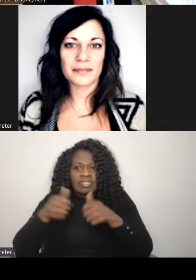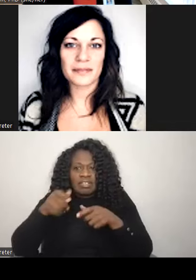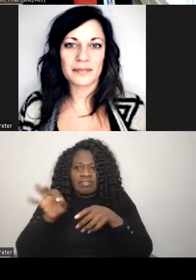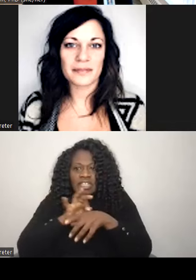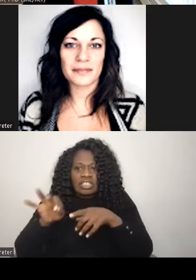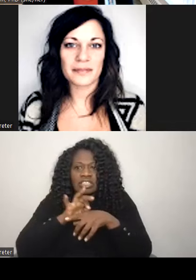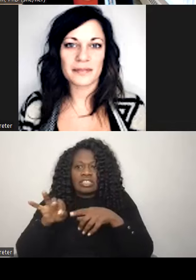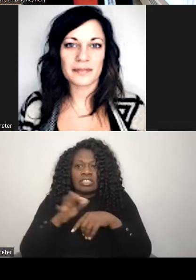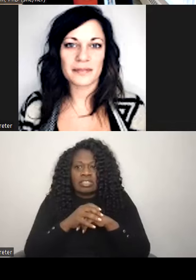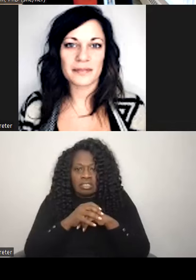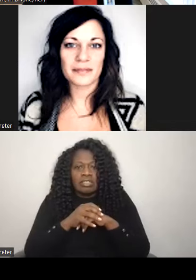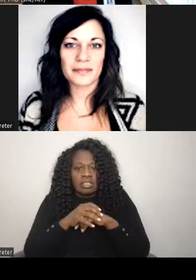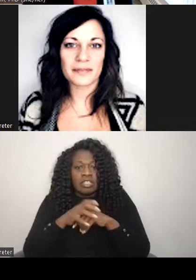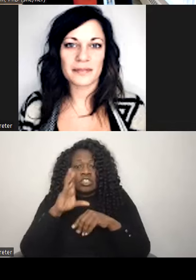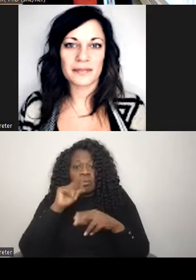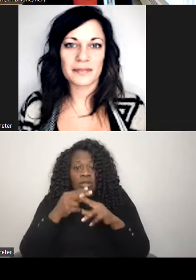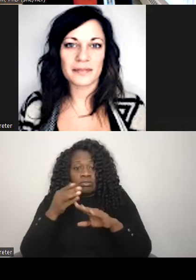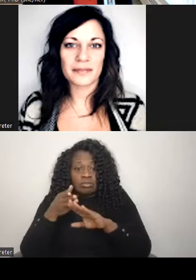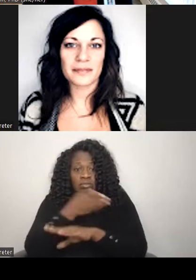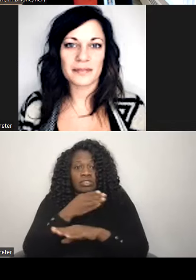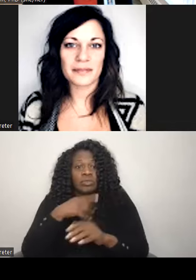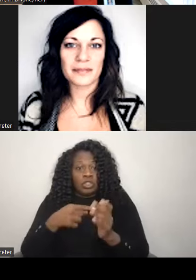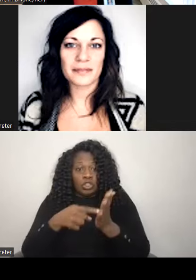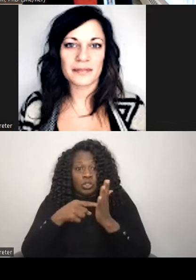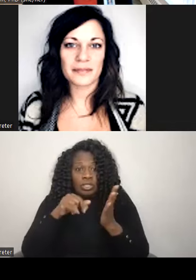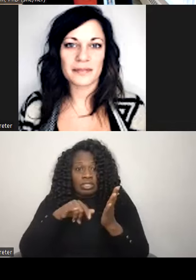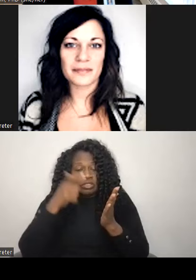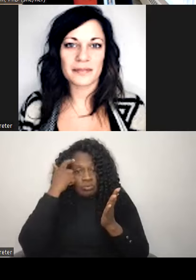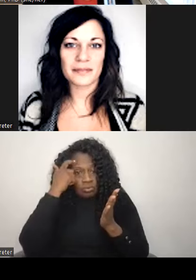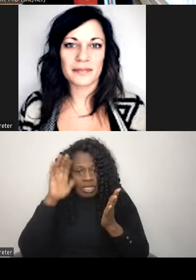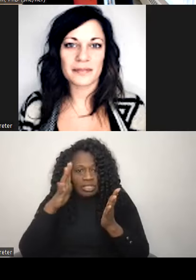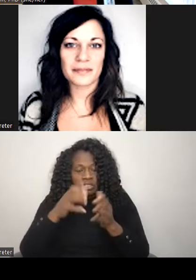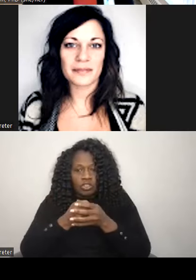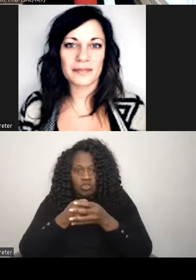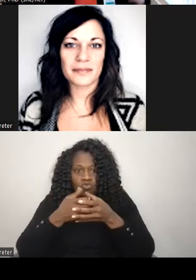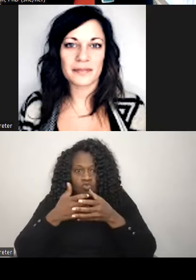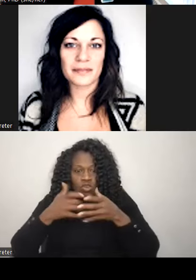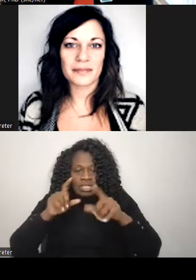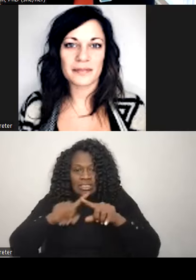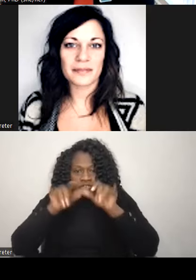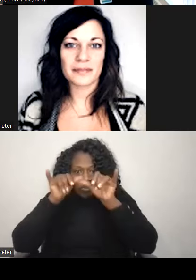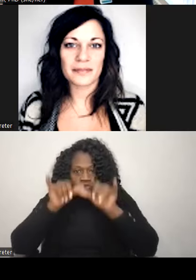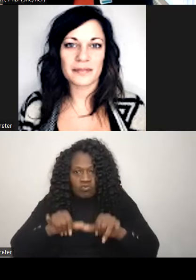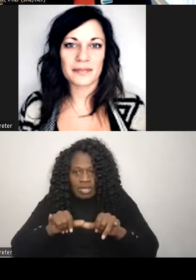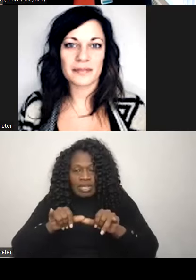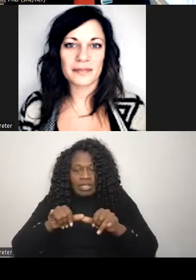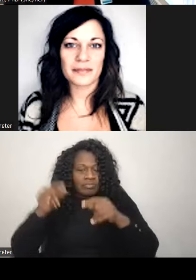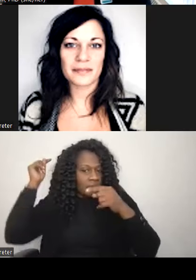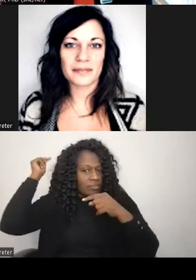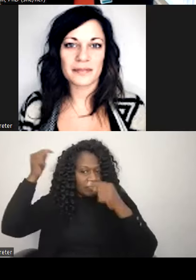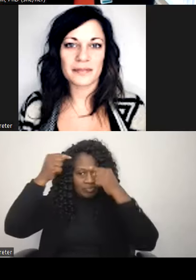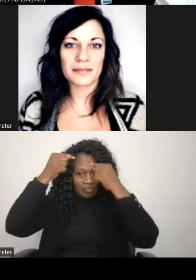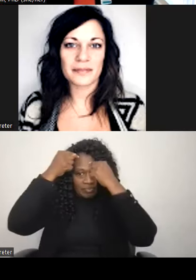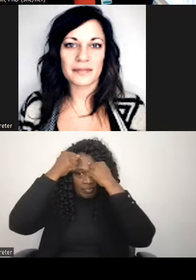about earlier. So what this is really showing us is that the brain is sort of growing at different rates from back to front and also